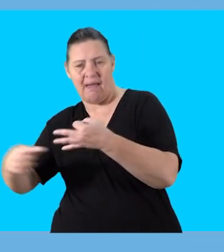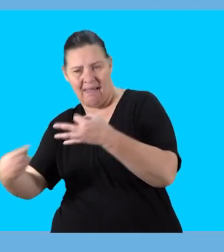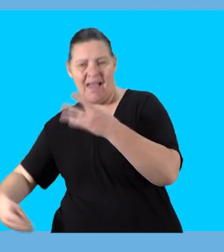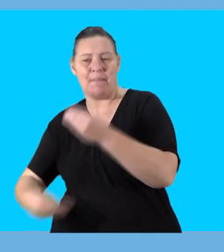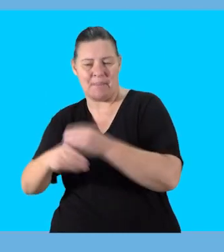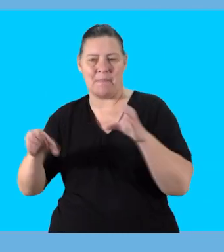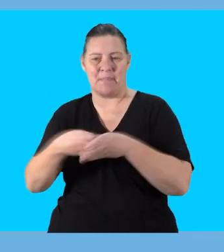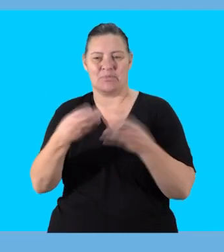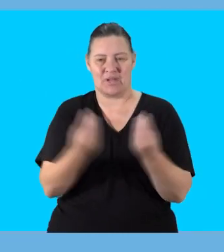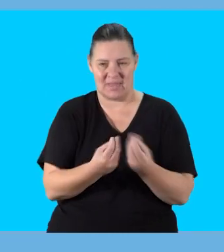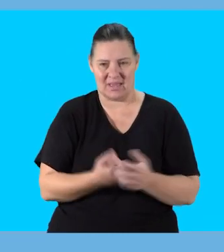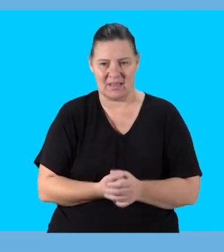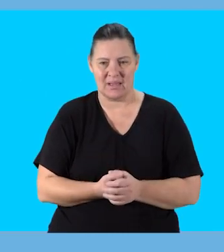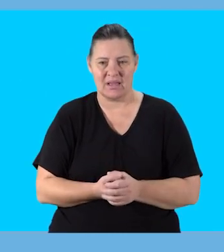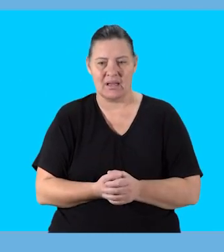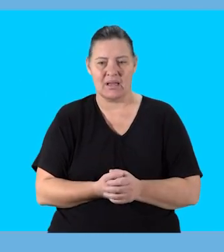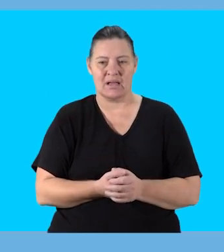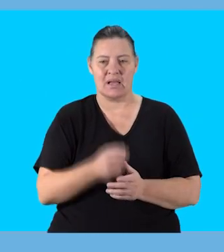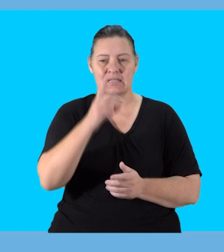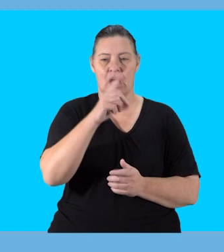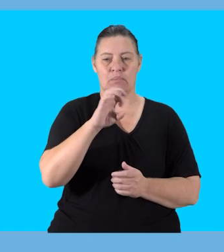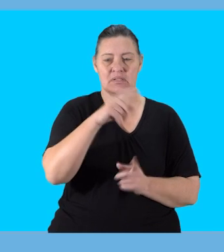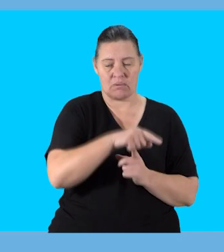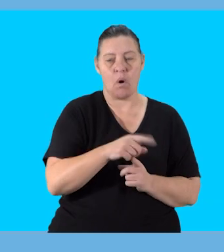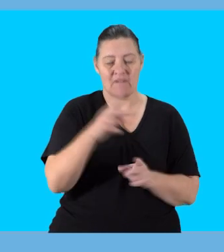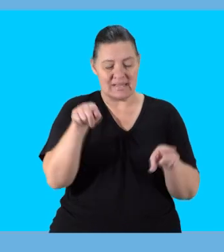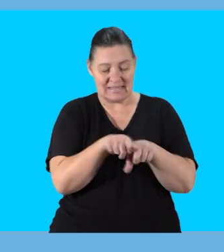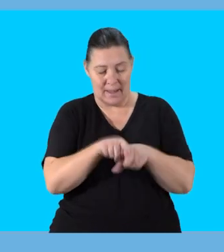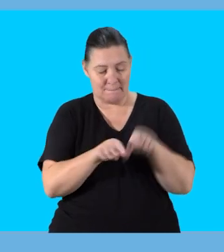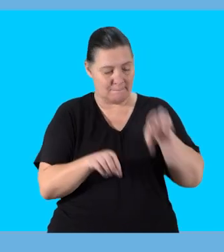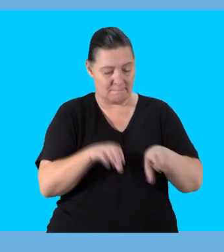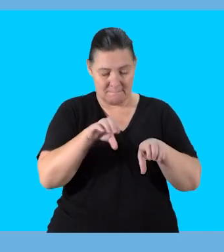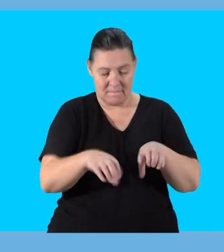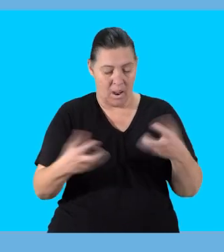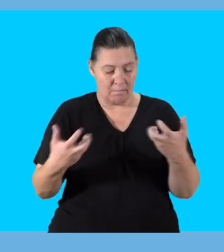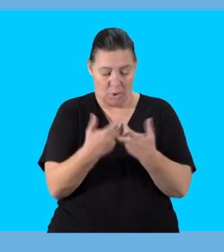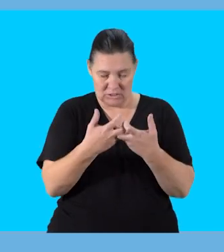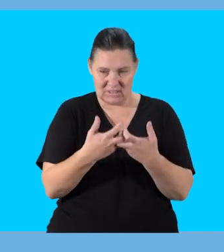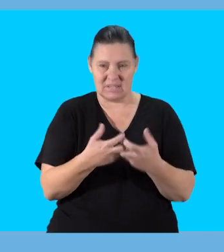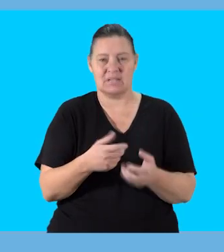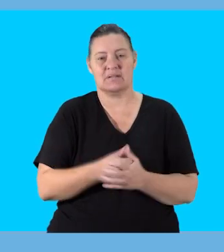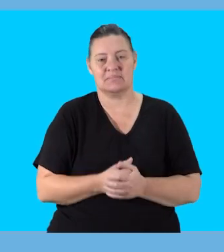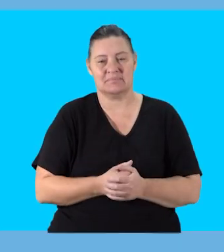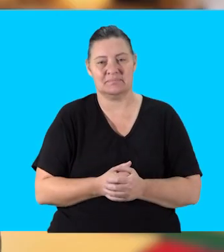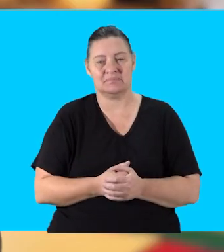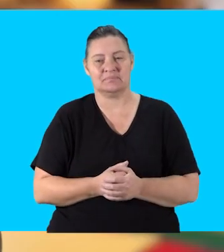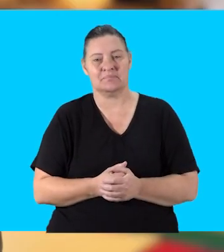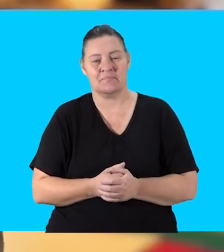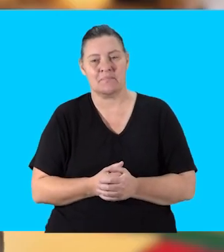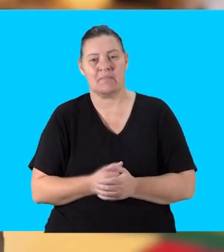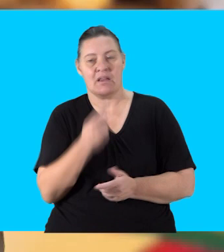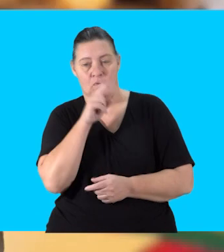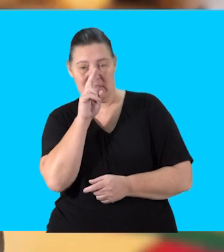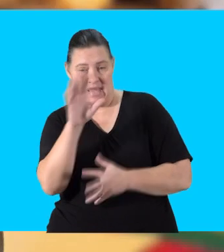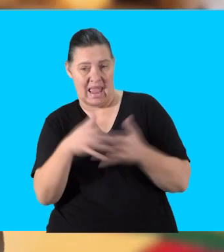together. And so the last one is a diatomic molecule, and that is 2 atoms of the same kind bonded together. So now that